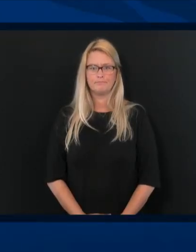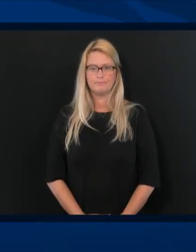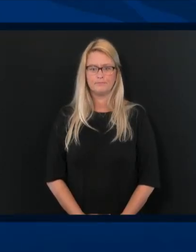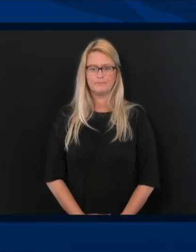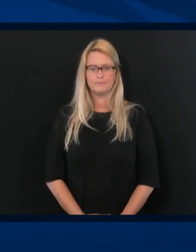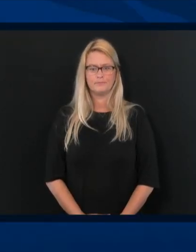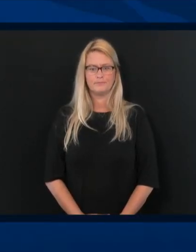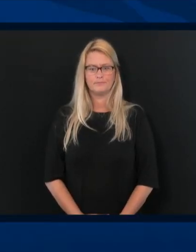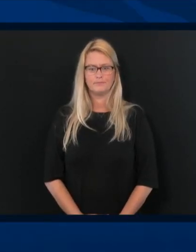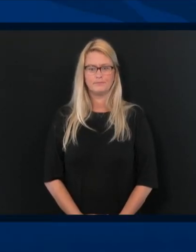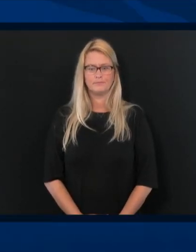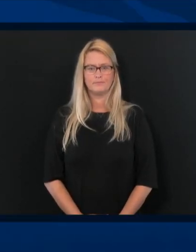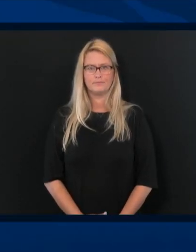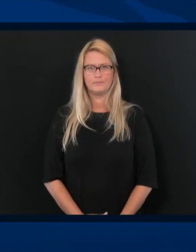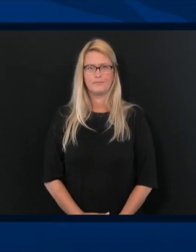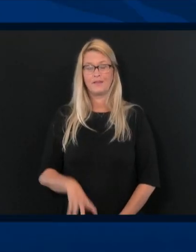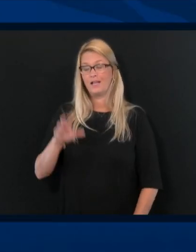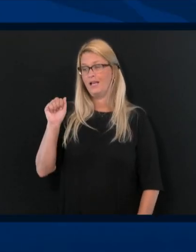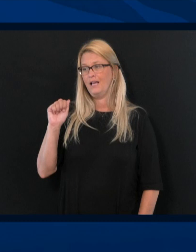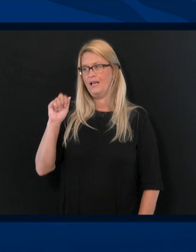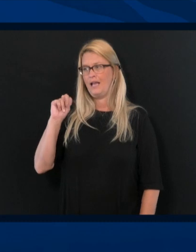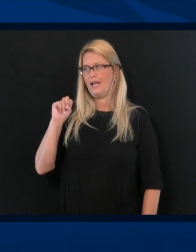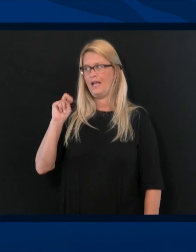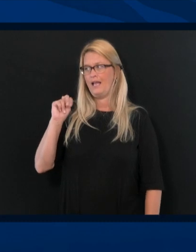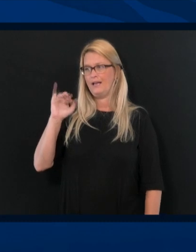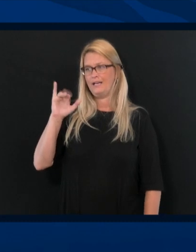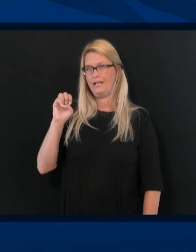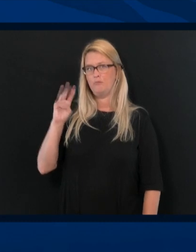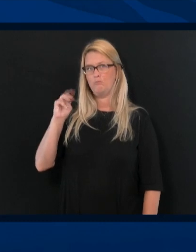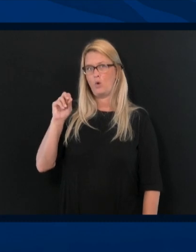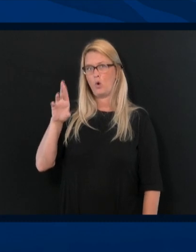All right, thank you, Taylor. Next, we'll go to Annie Moore with WVVA.